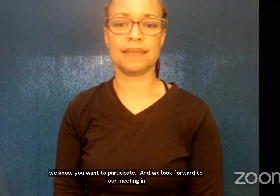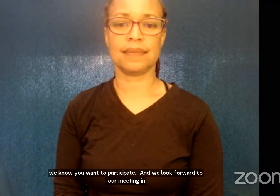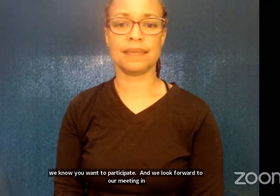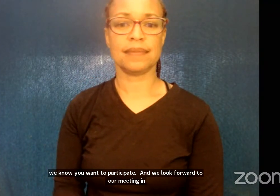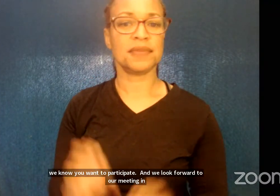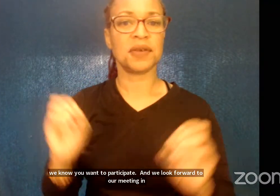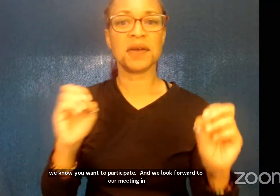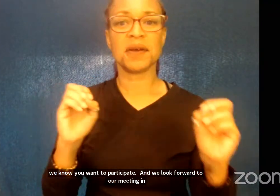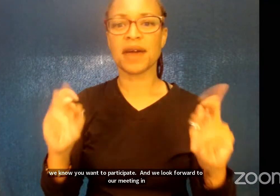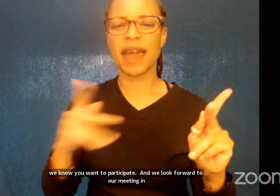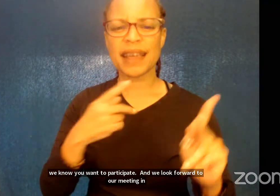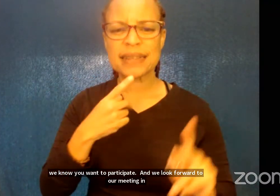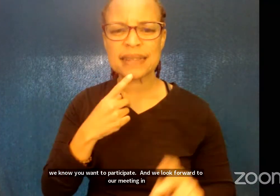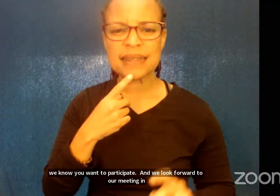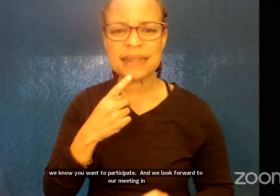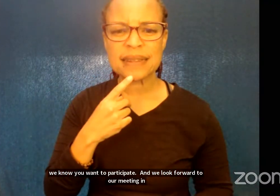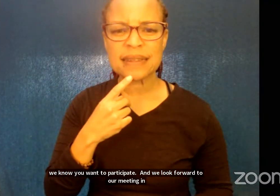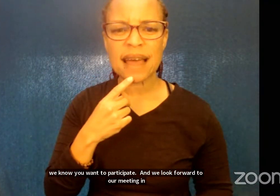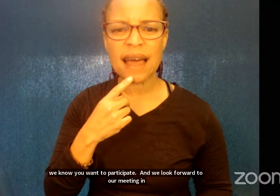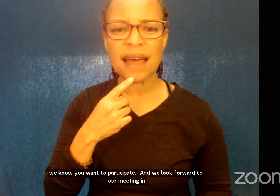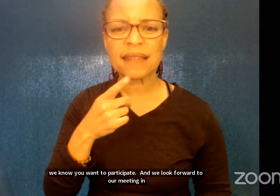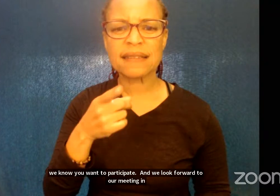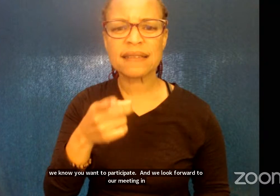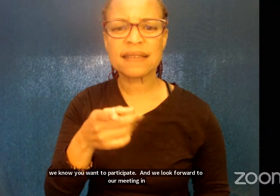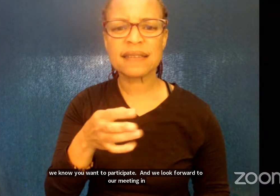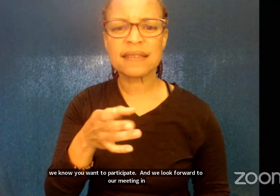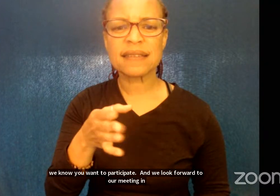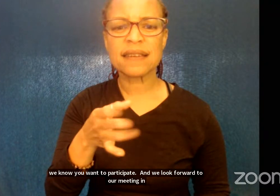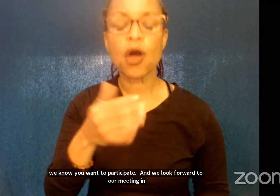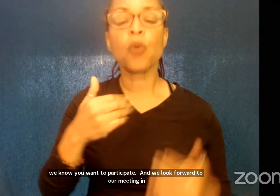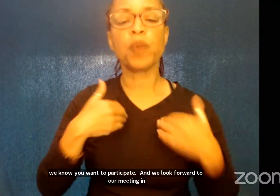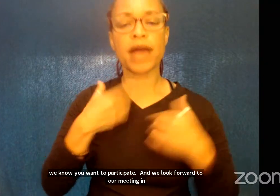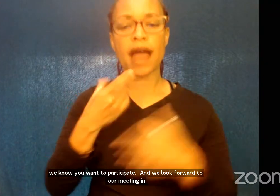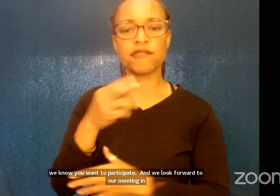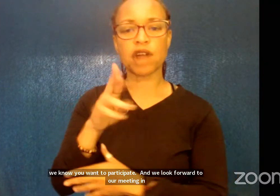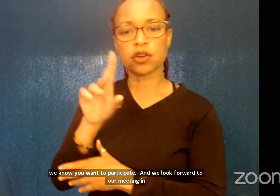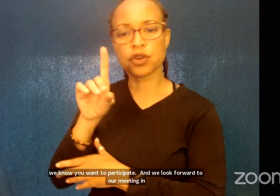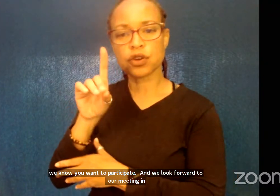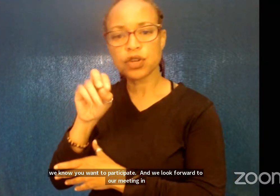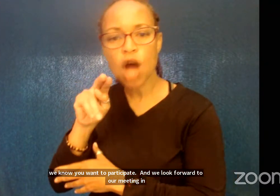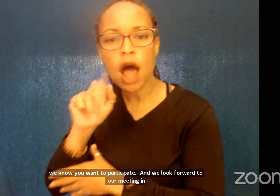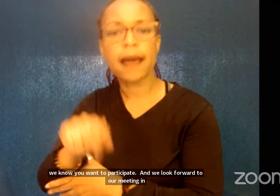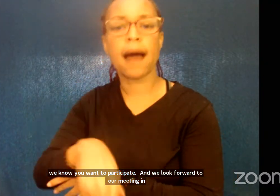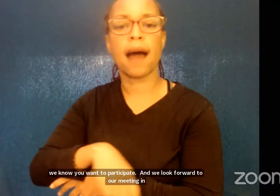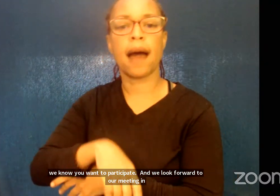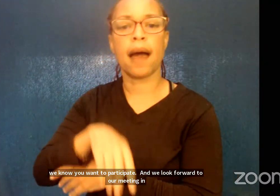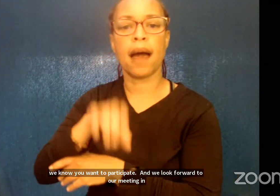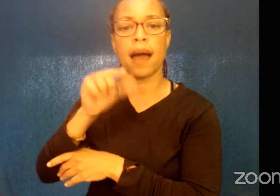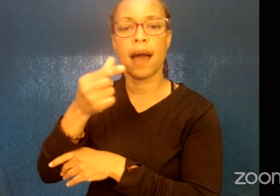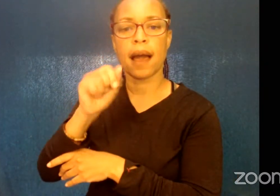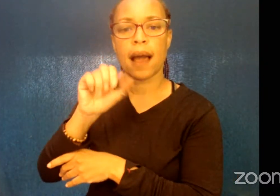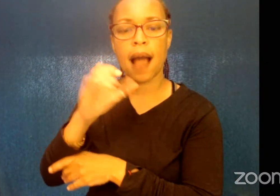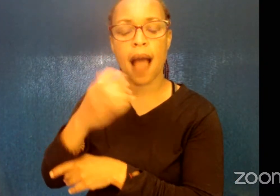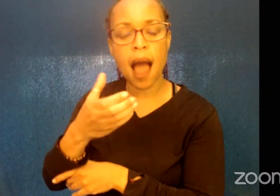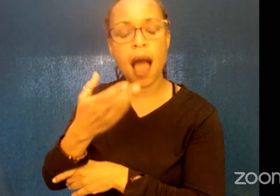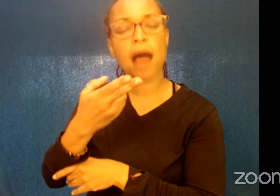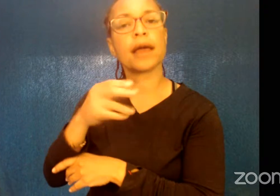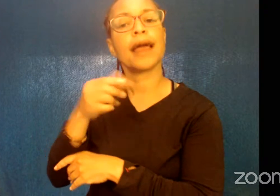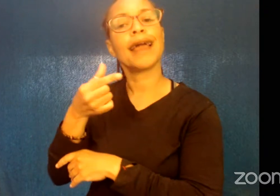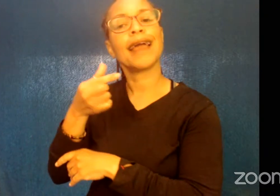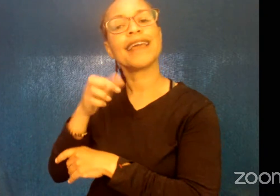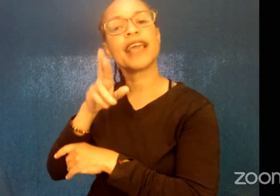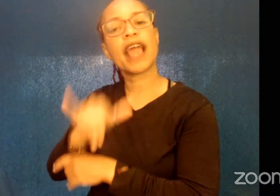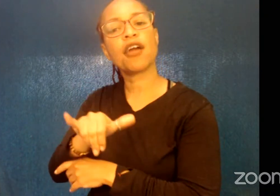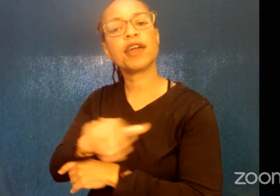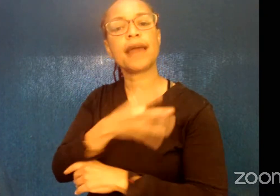Okay, so it says Lauren has captured. We have Dr. Donna, Dr. Gok, Gary Blodger, and Tanya